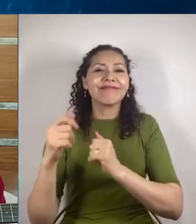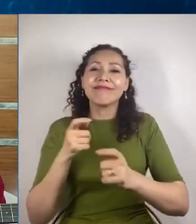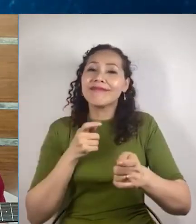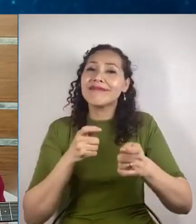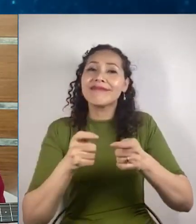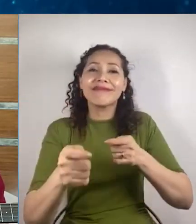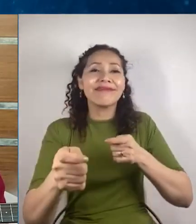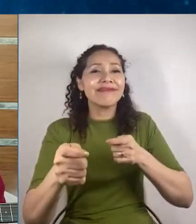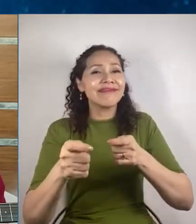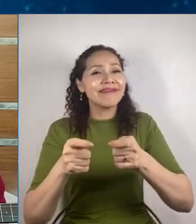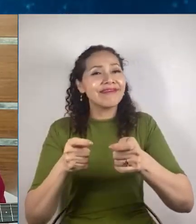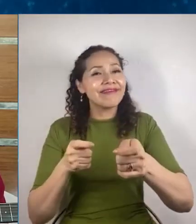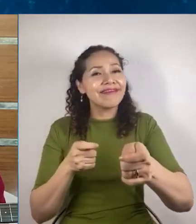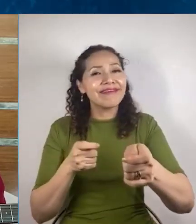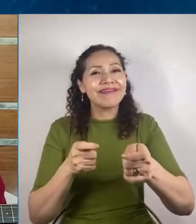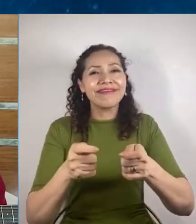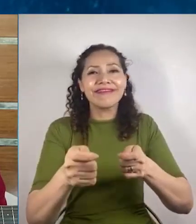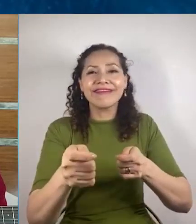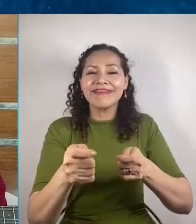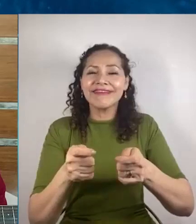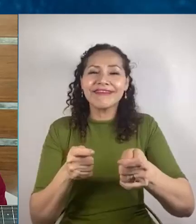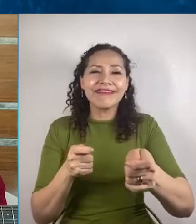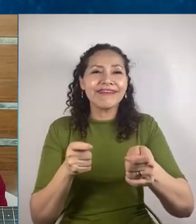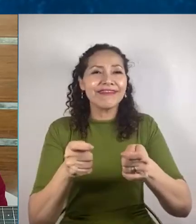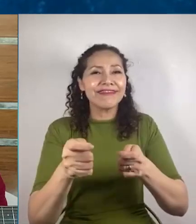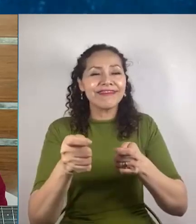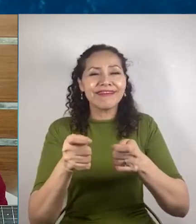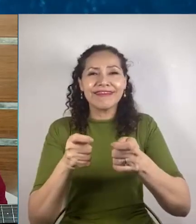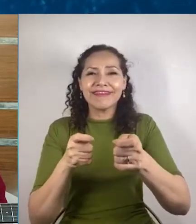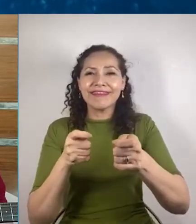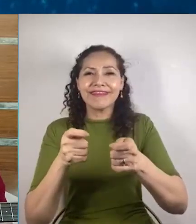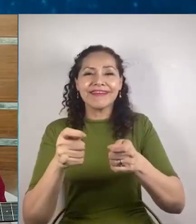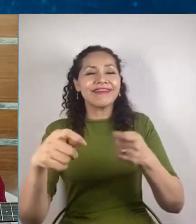assurance control,